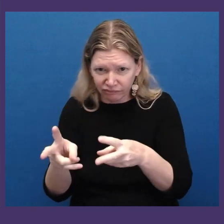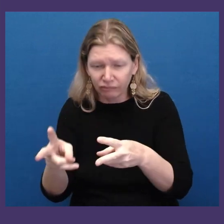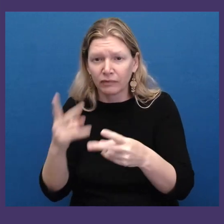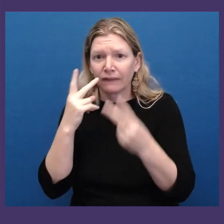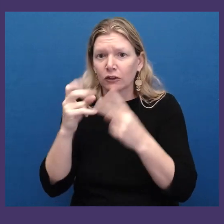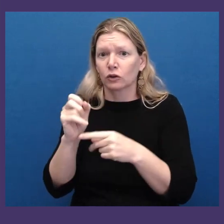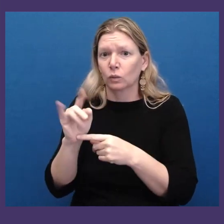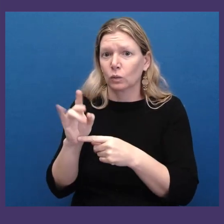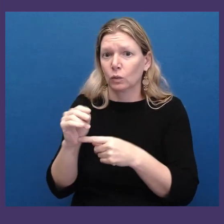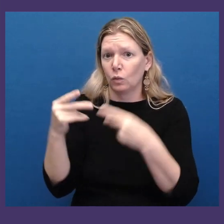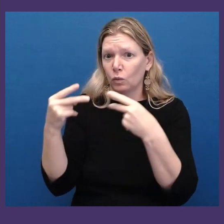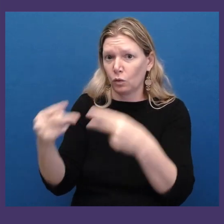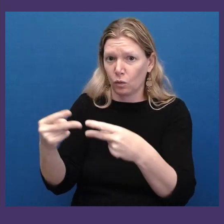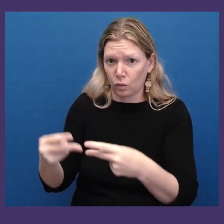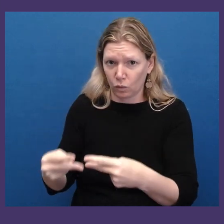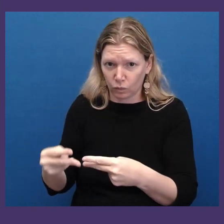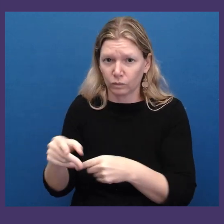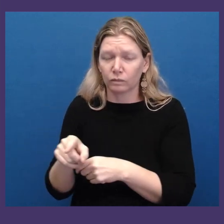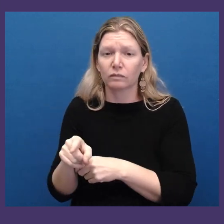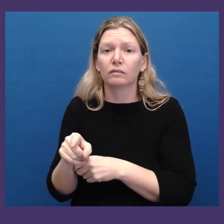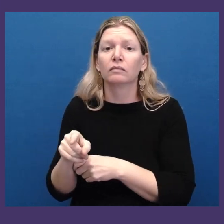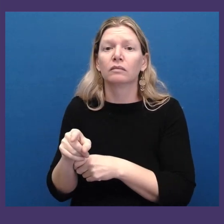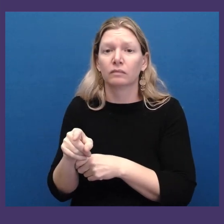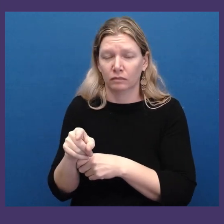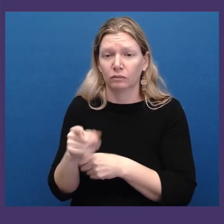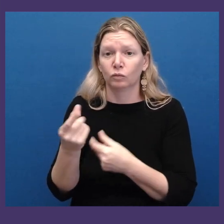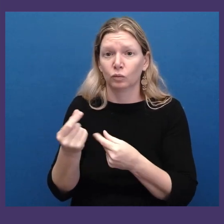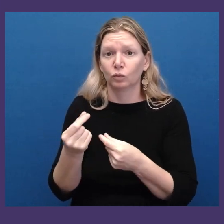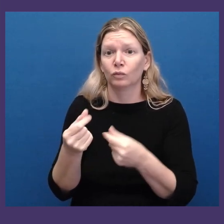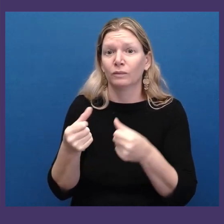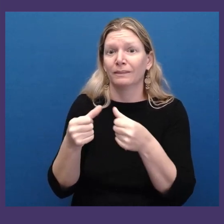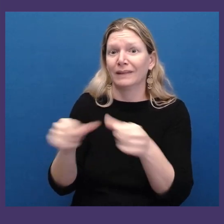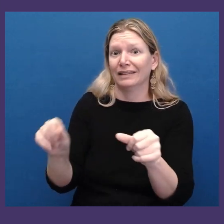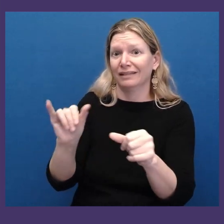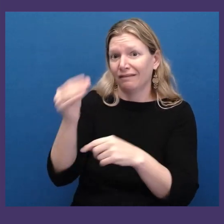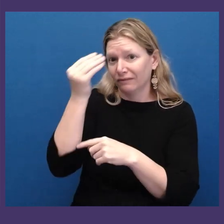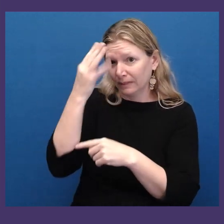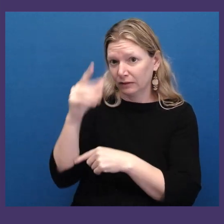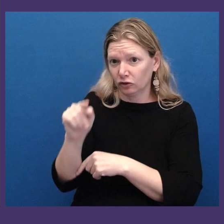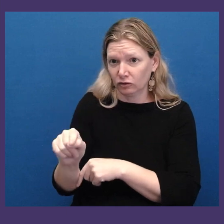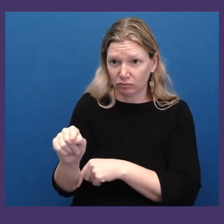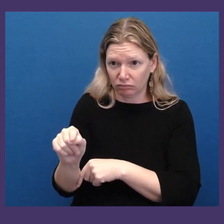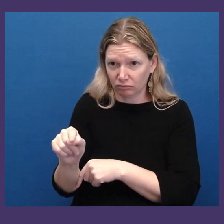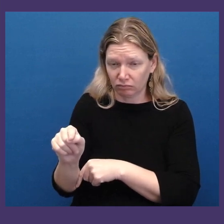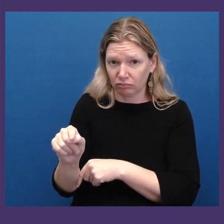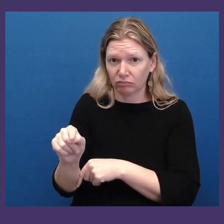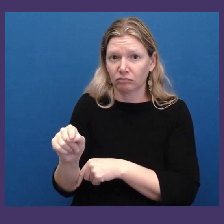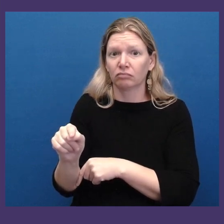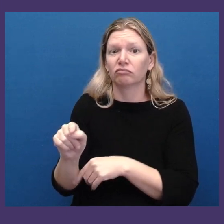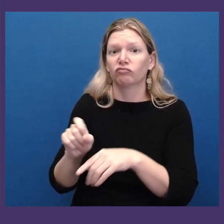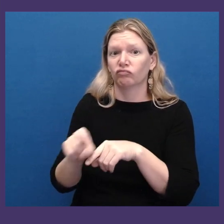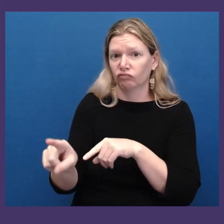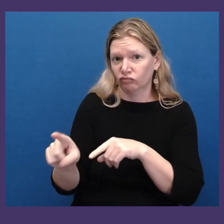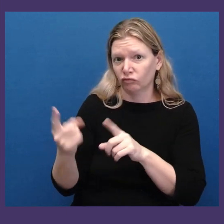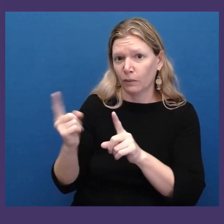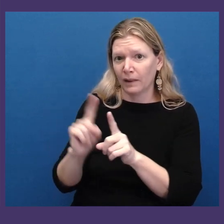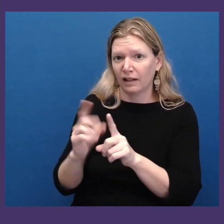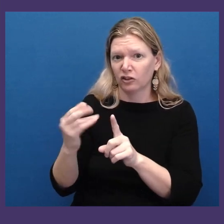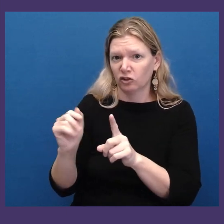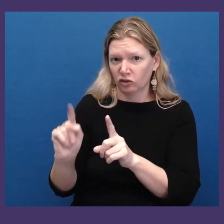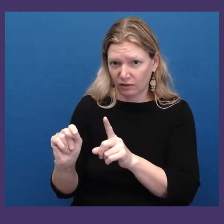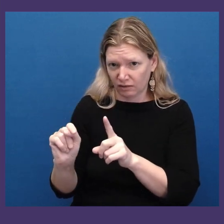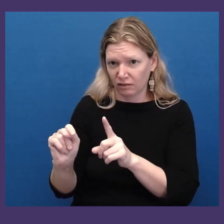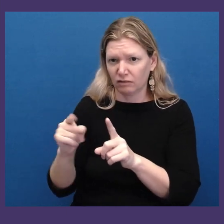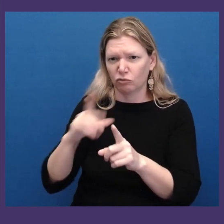And then we will paste in that information here and pass Into that along to Copilot. Copilot chat that's going to get the ball rolling on fixing our code for